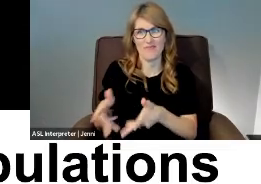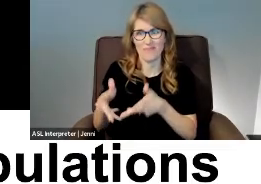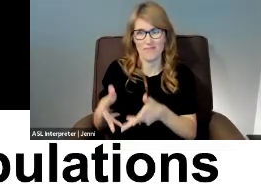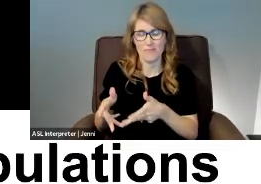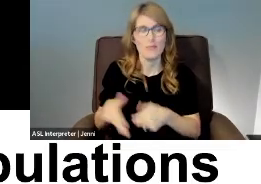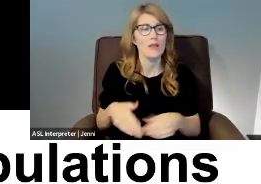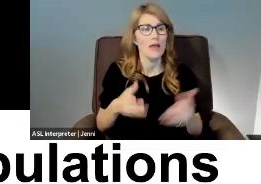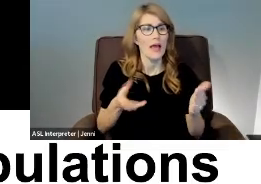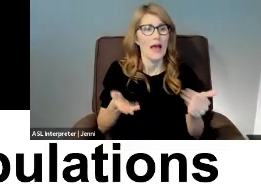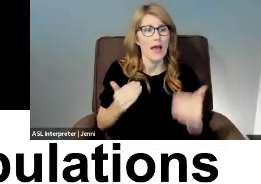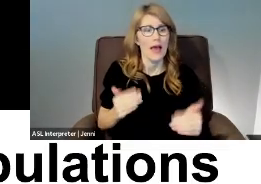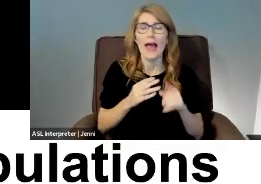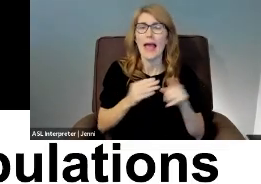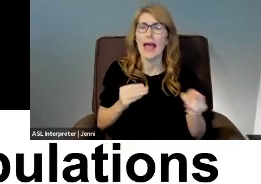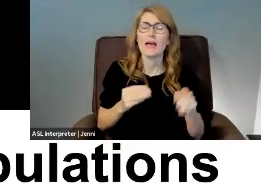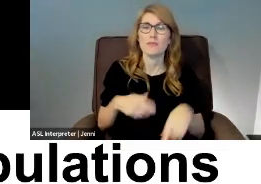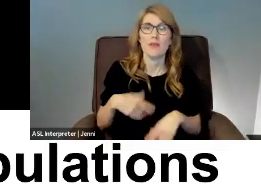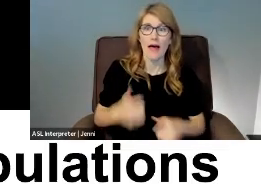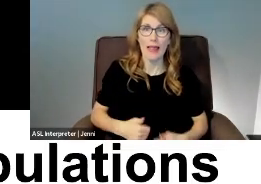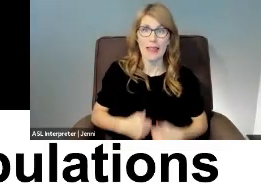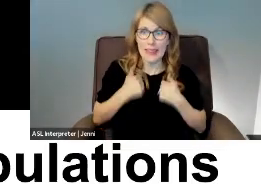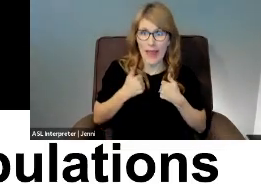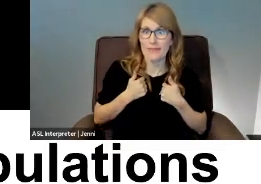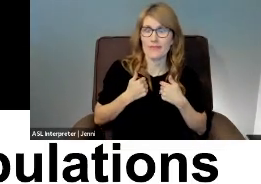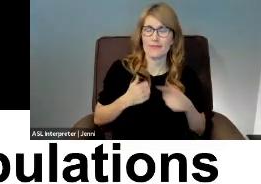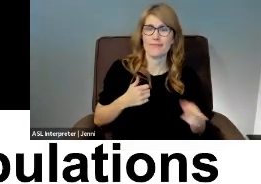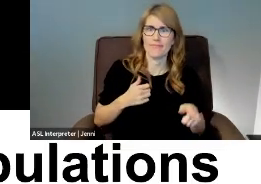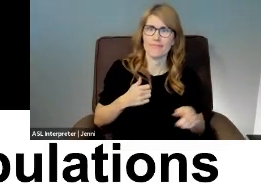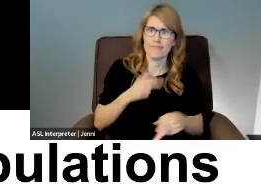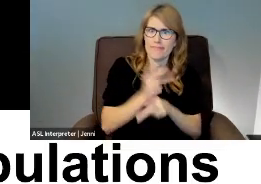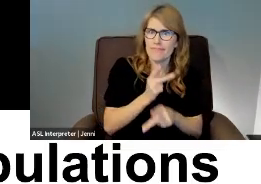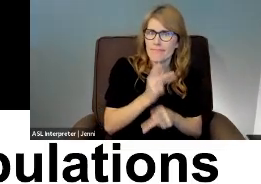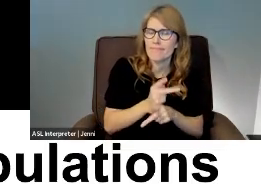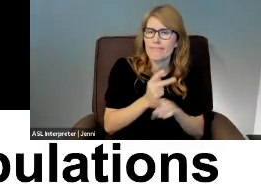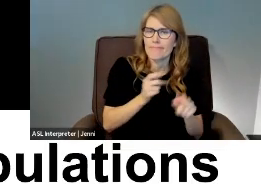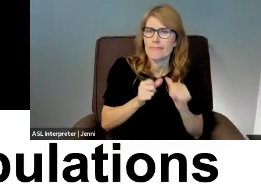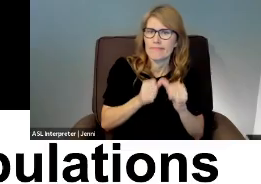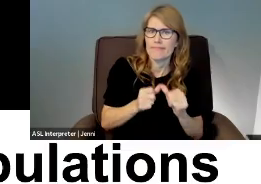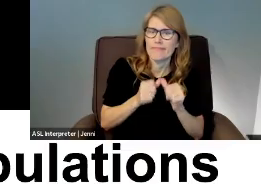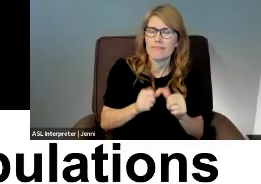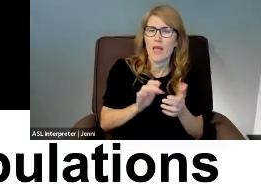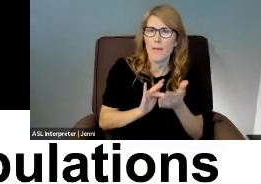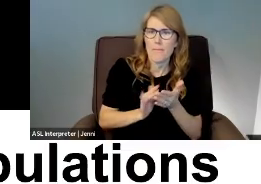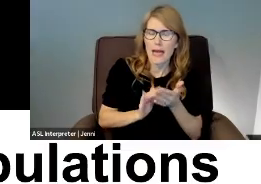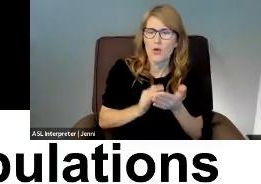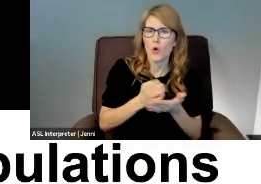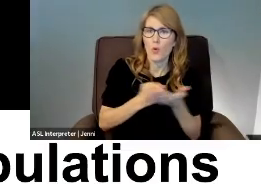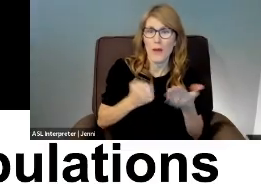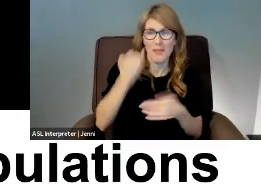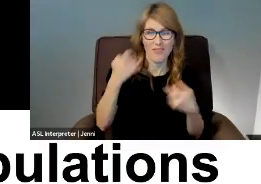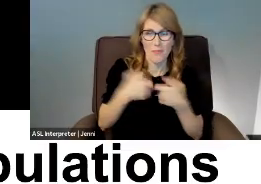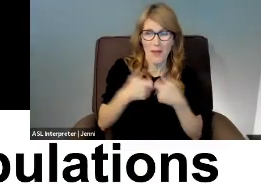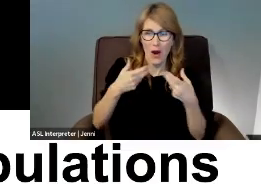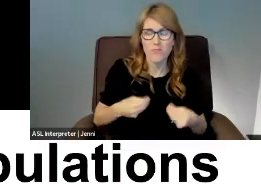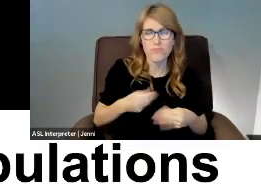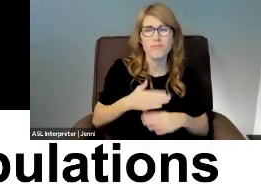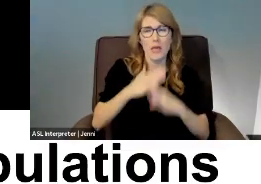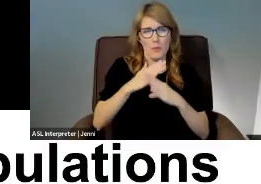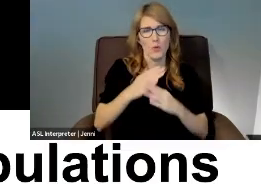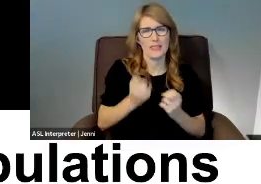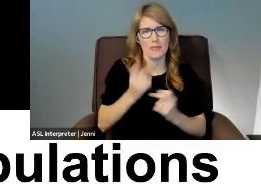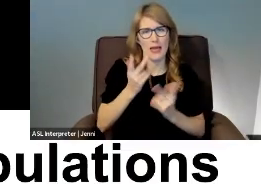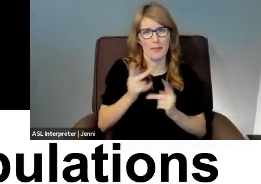on life-sustaining medical equipment like oxygen machines and the fear of power loss prevents many people from evacuating,